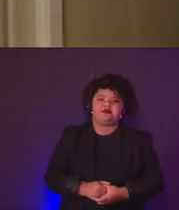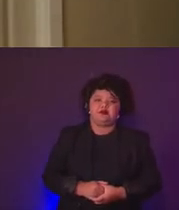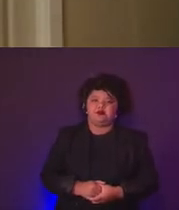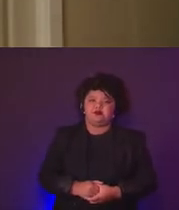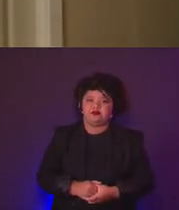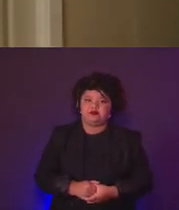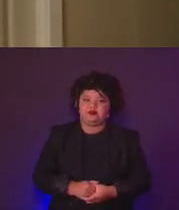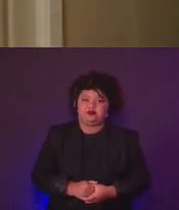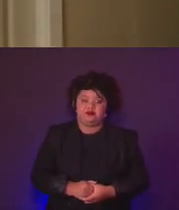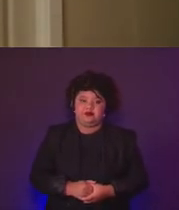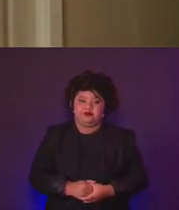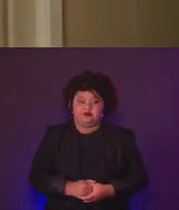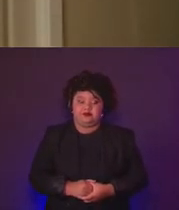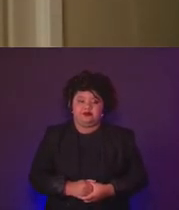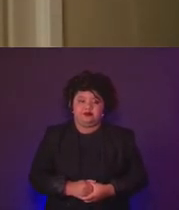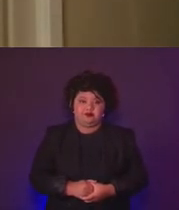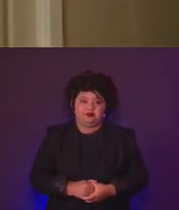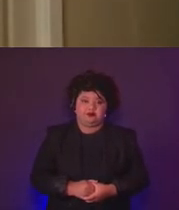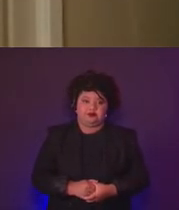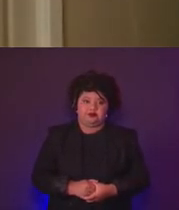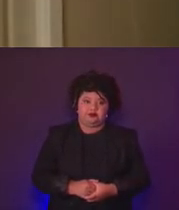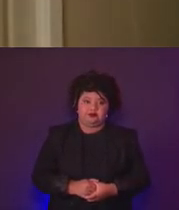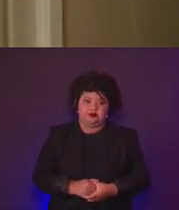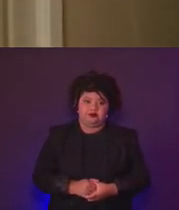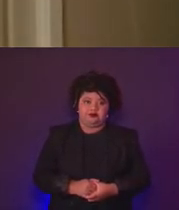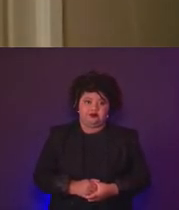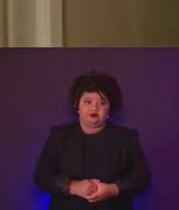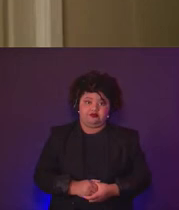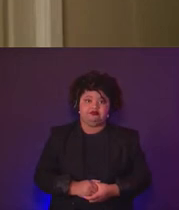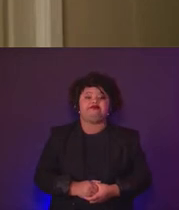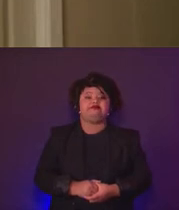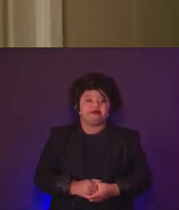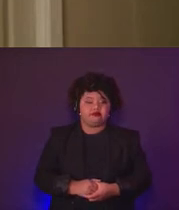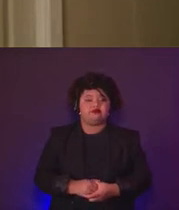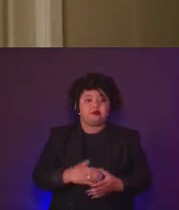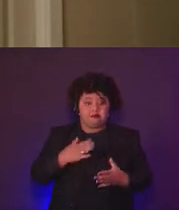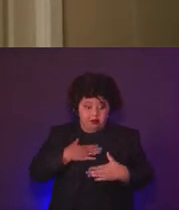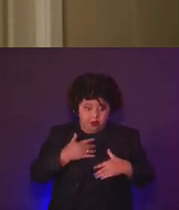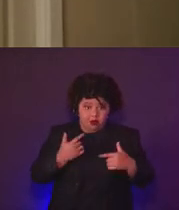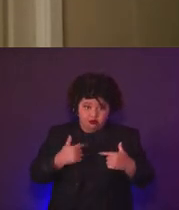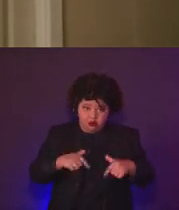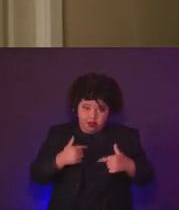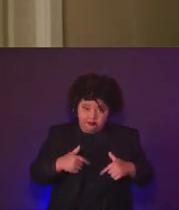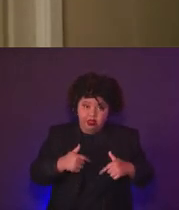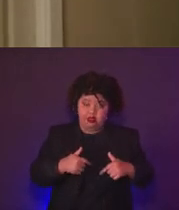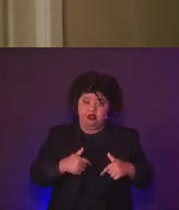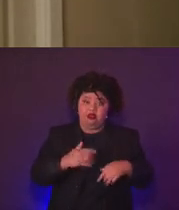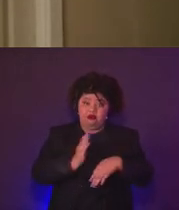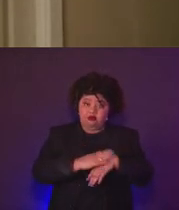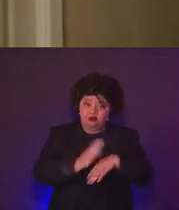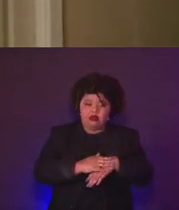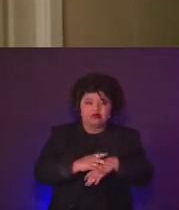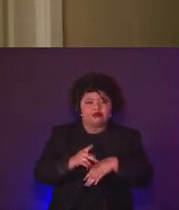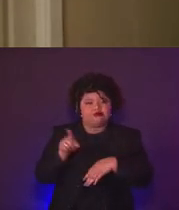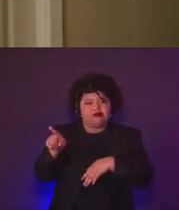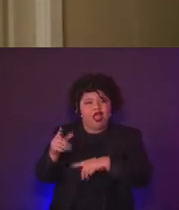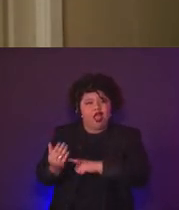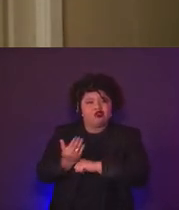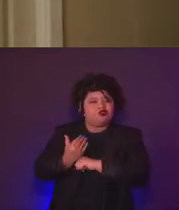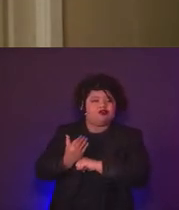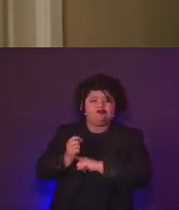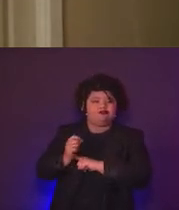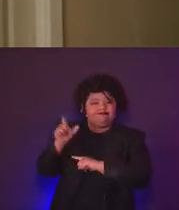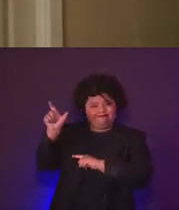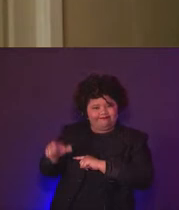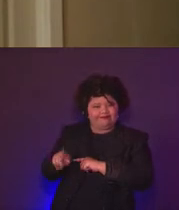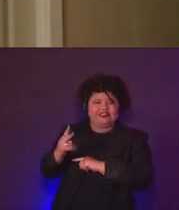I absolutely owe my long and successful career as a data journalist and professor to Phil Meyer. I was a young reporter at the